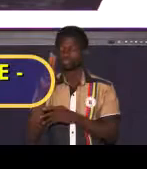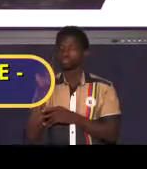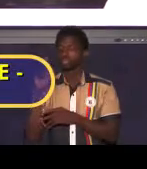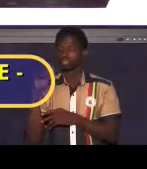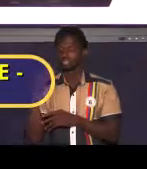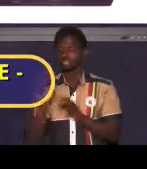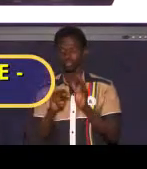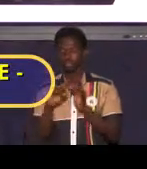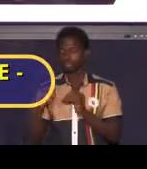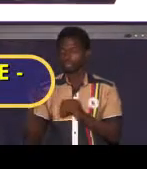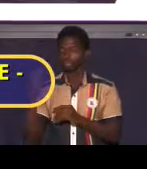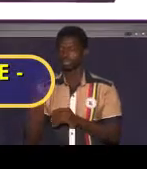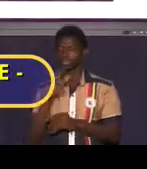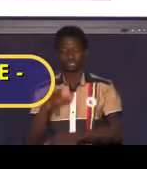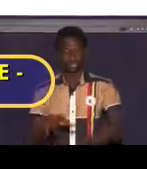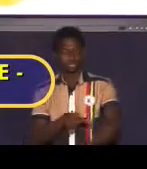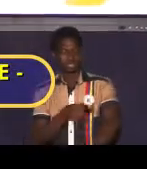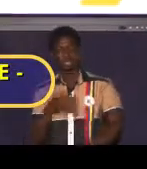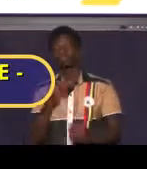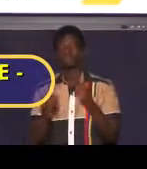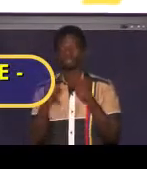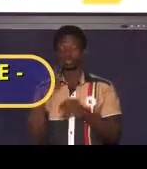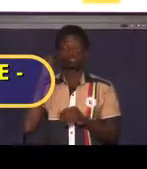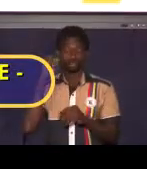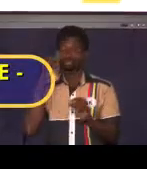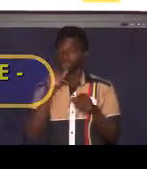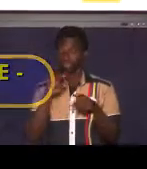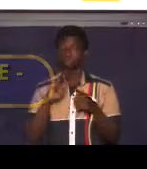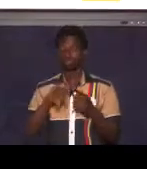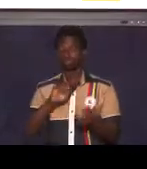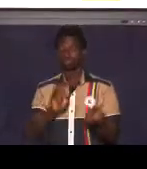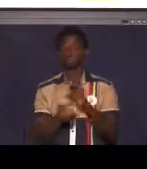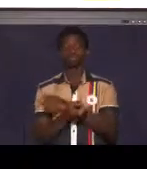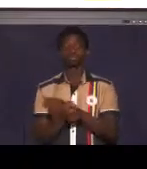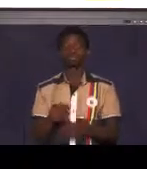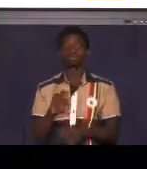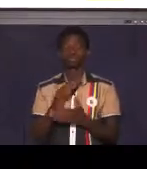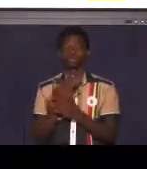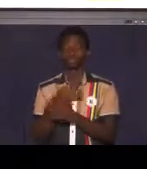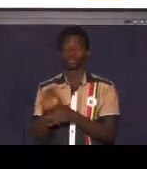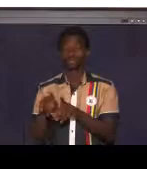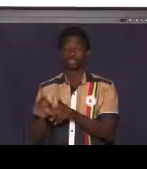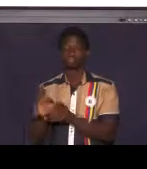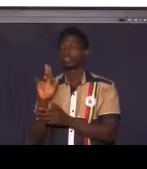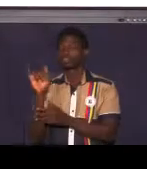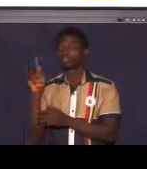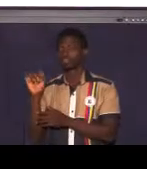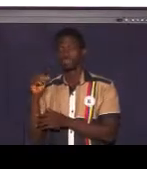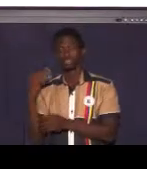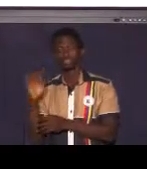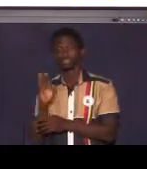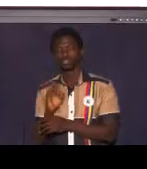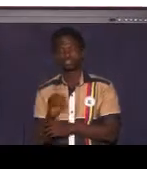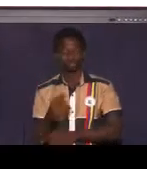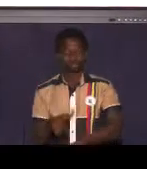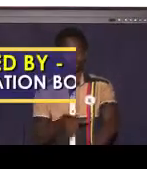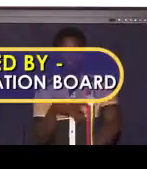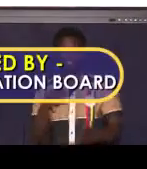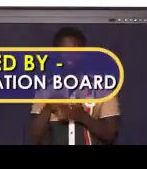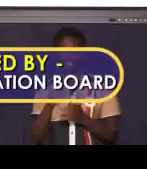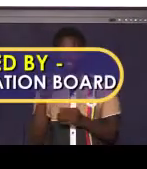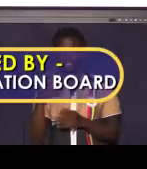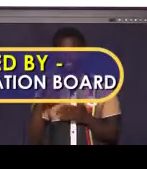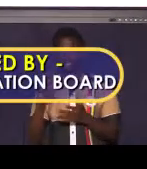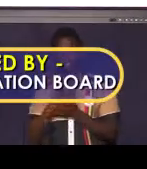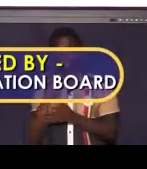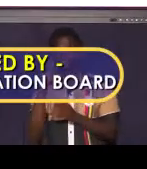of measuring length. Finally, you should be able to make conversions between different units of length. These